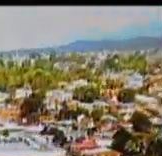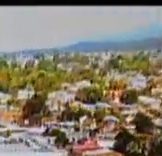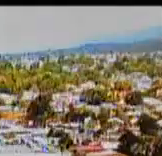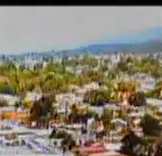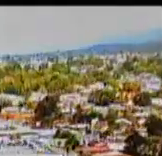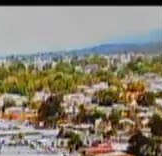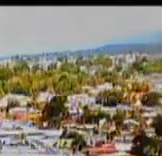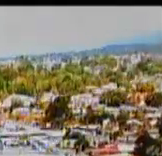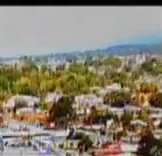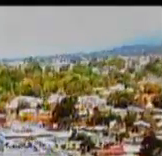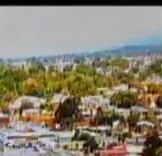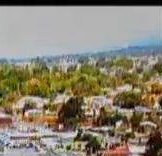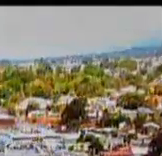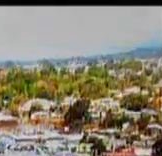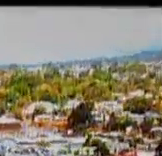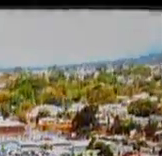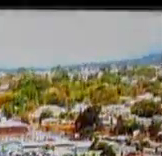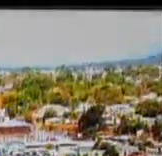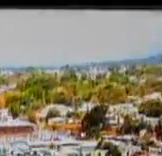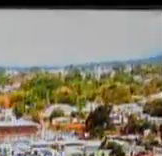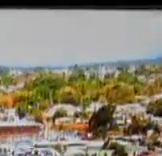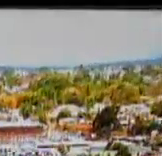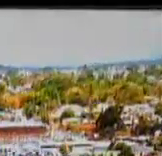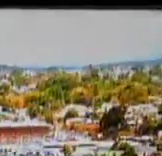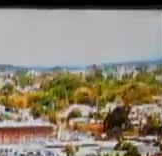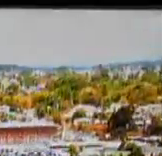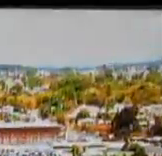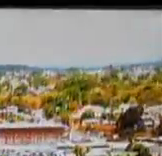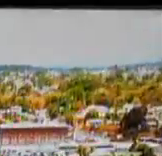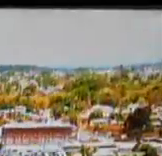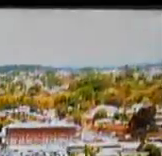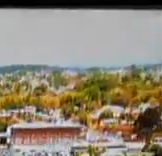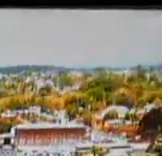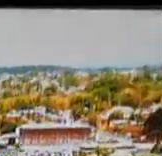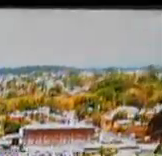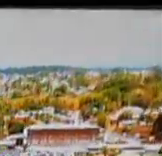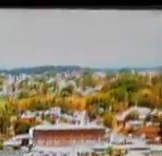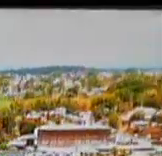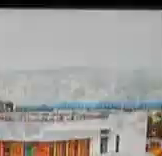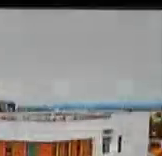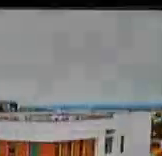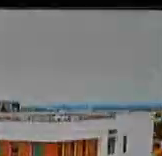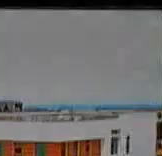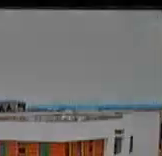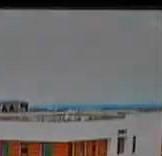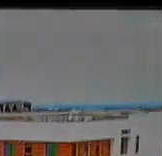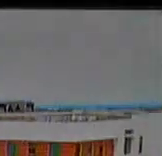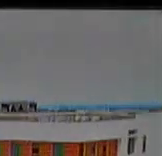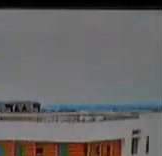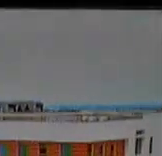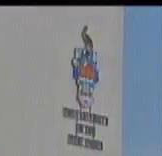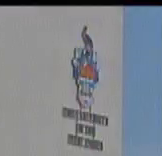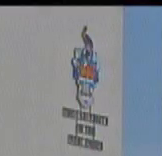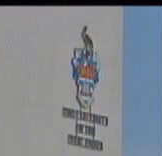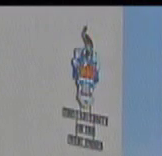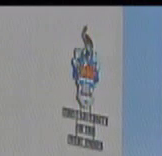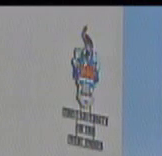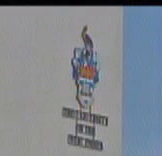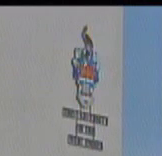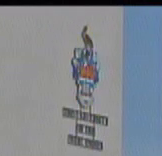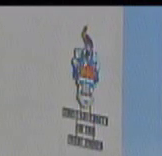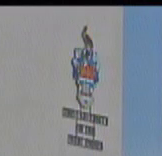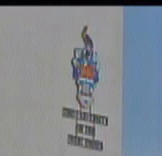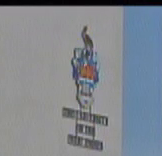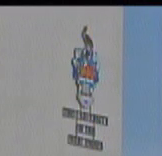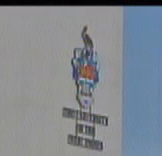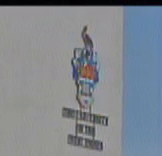freezers have also been identified at the Arima Hospital in the event that a vaccine needs to be stored at that temperature. He also gave an